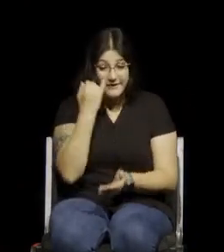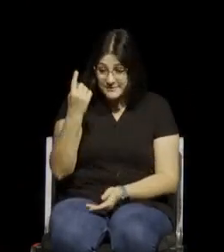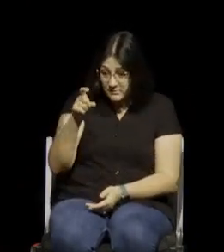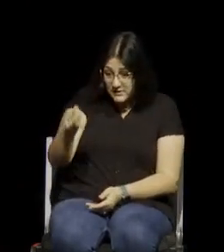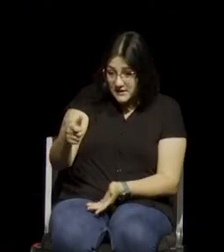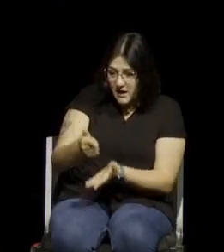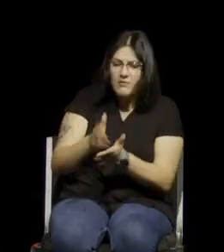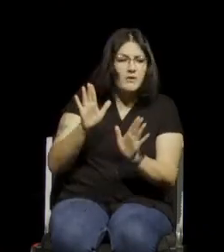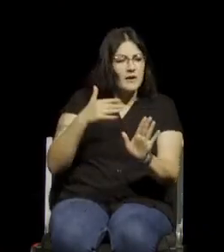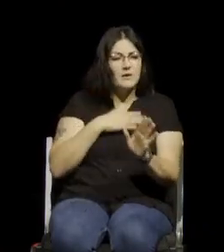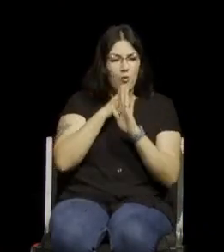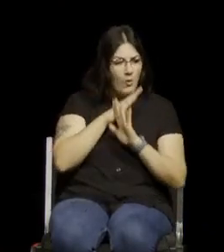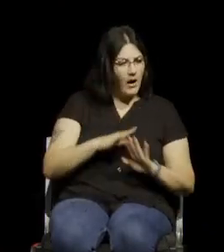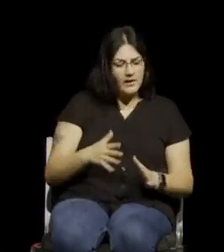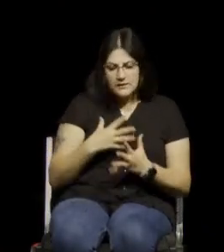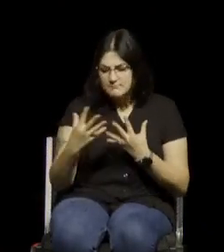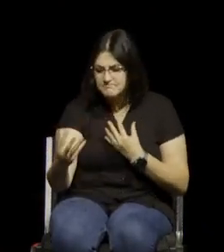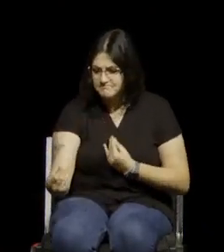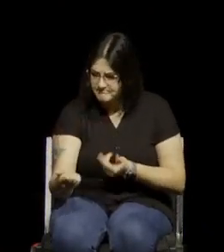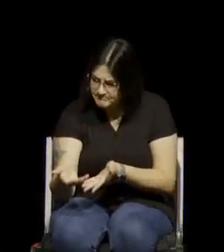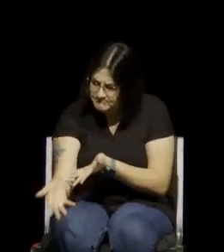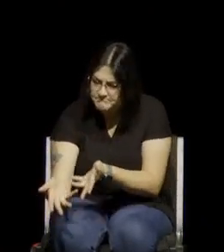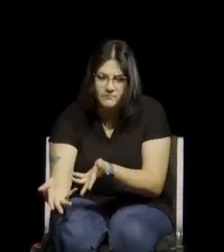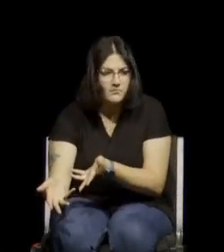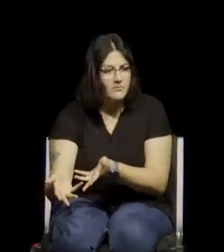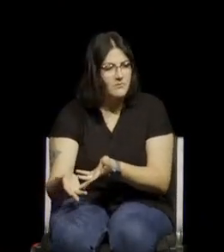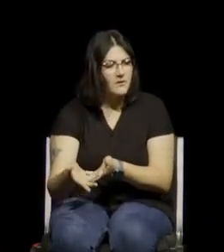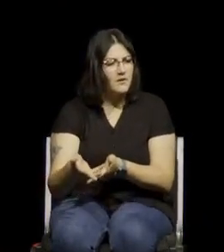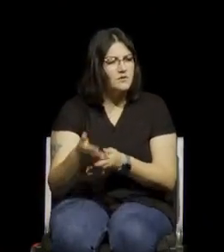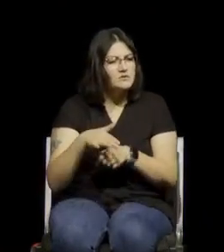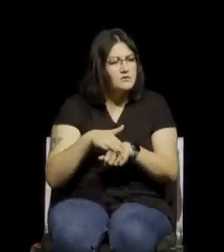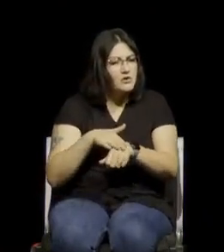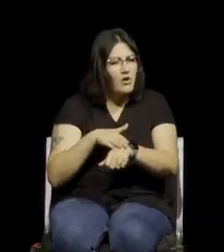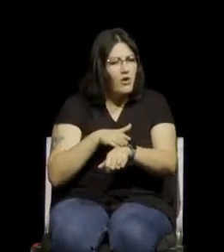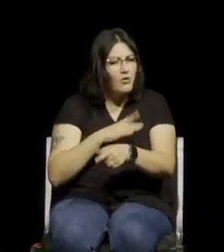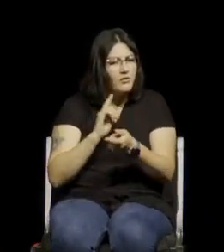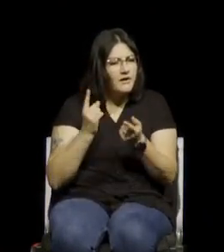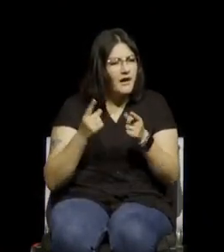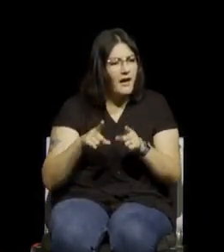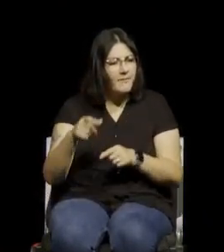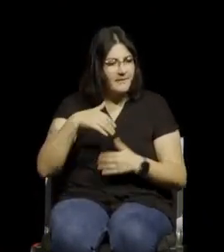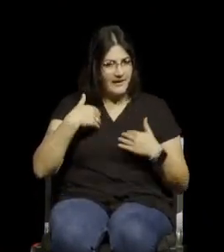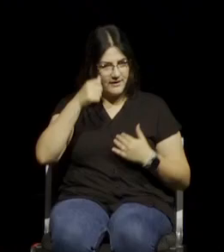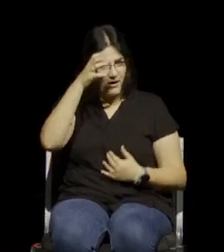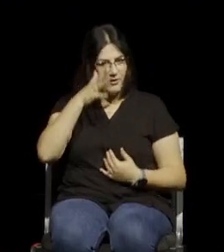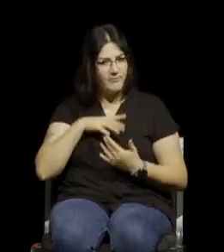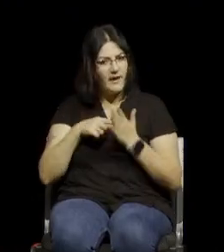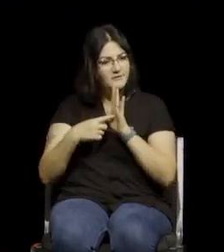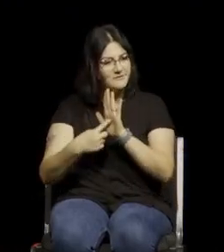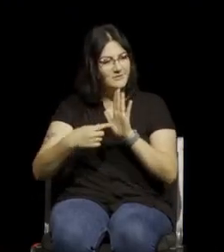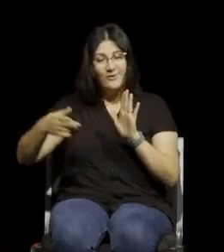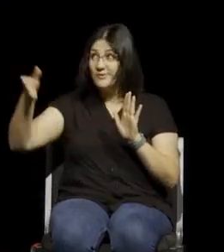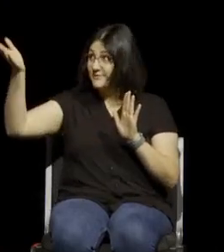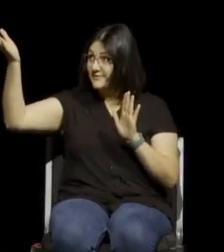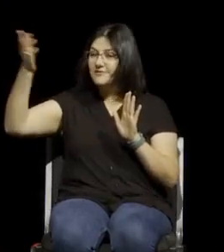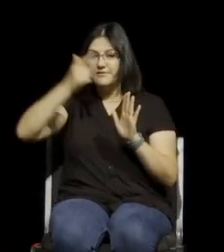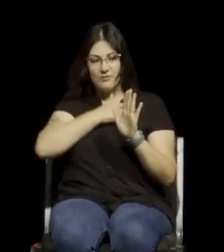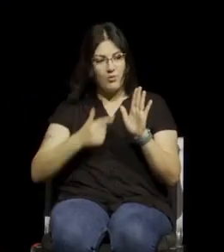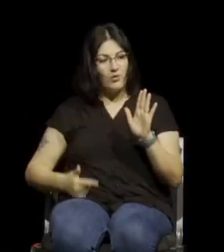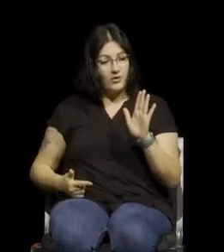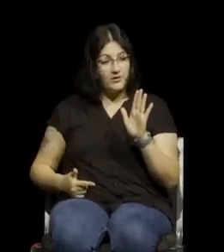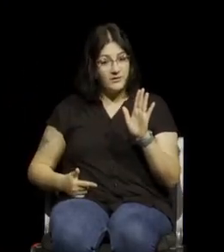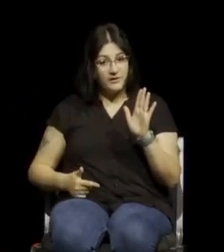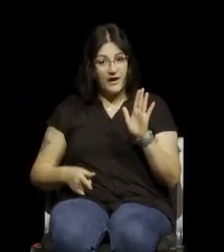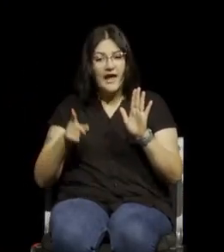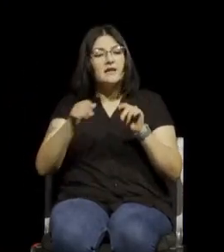he quietly demonstrated compassion. Little by little, the young man effectively represented his Lord, who through his